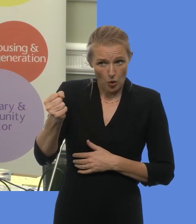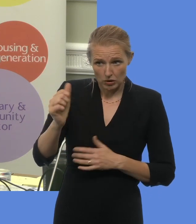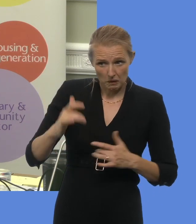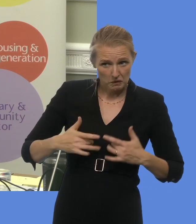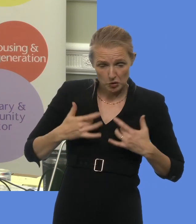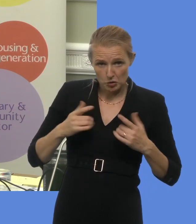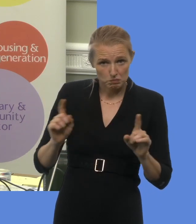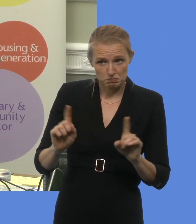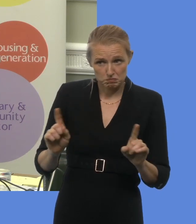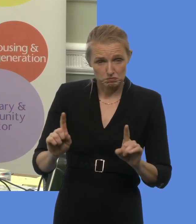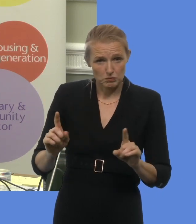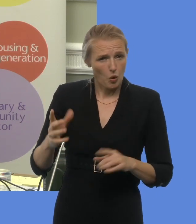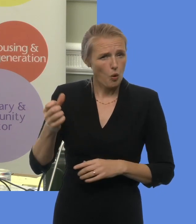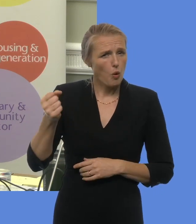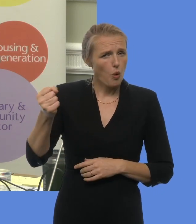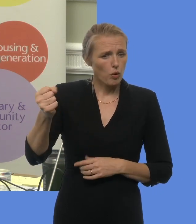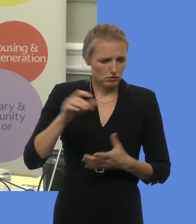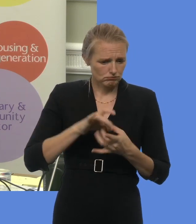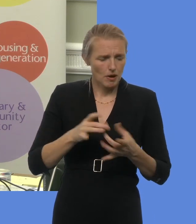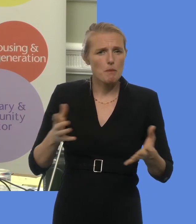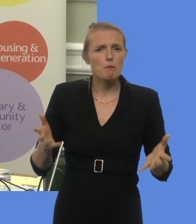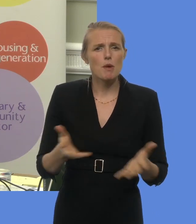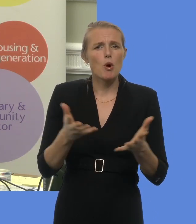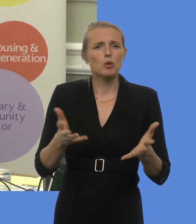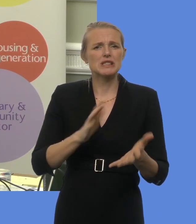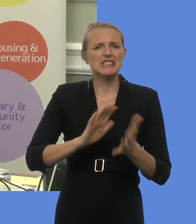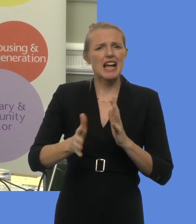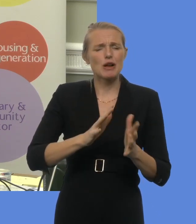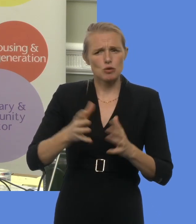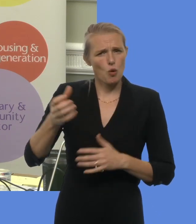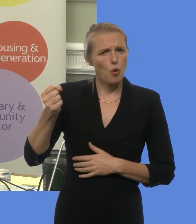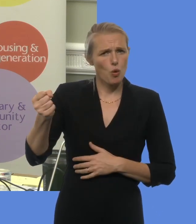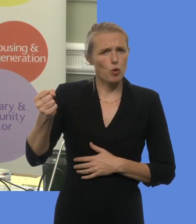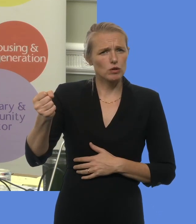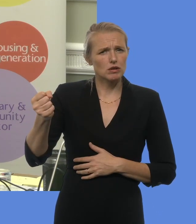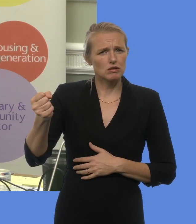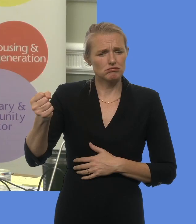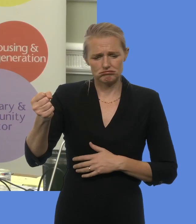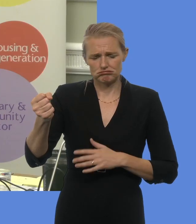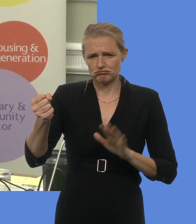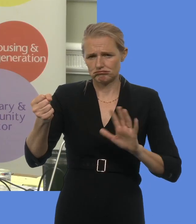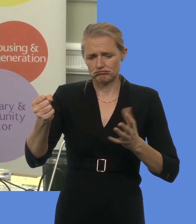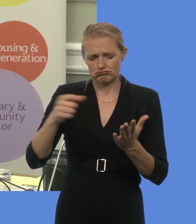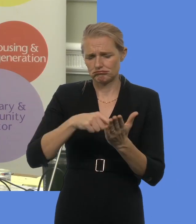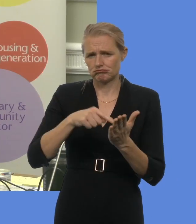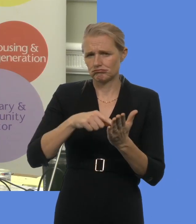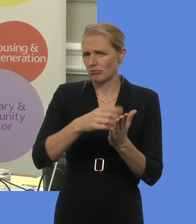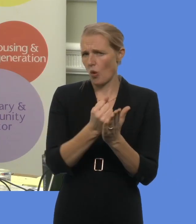are, I suppose. So the Department of Communities must promote and then remove that until